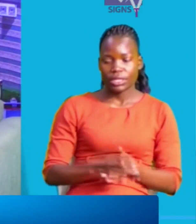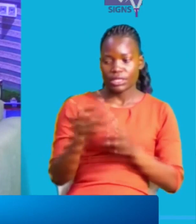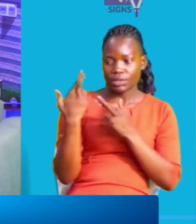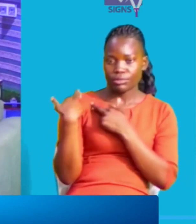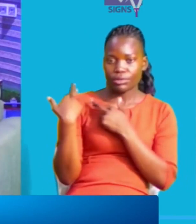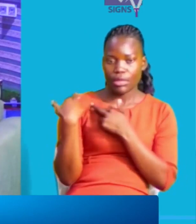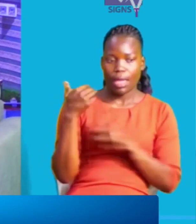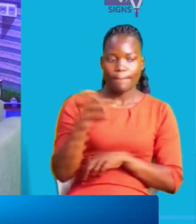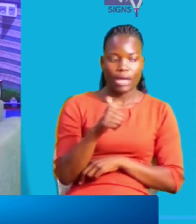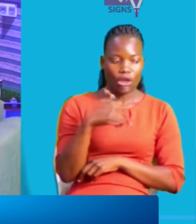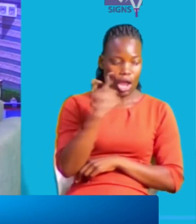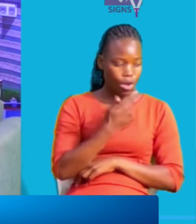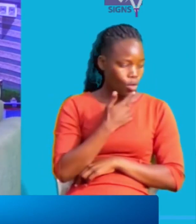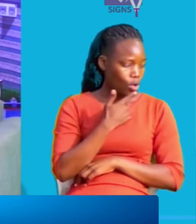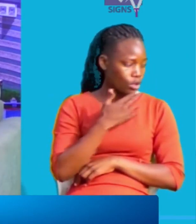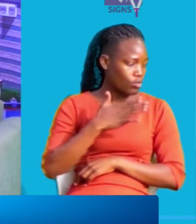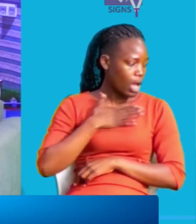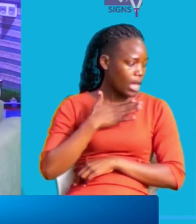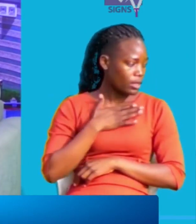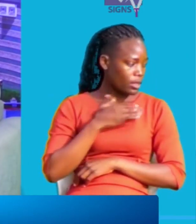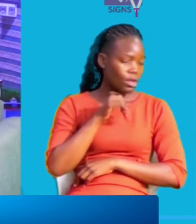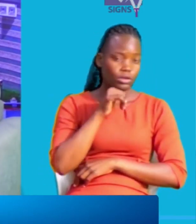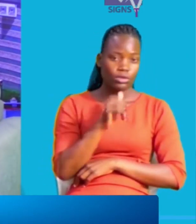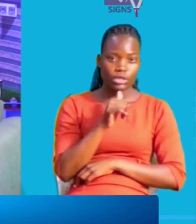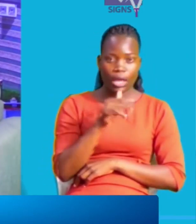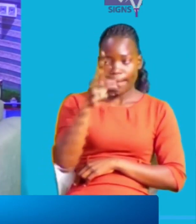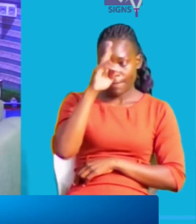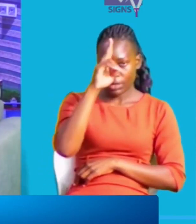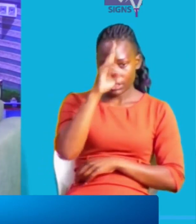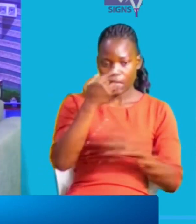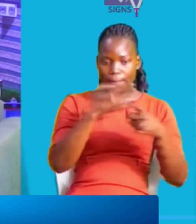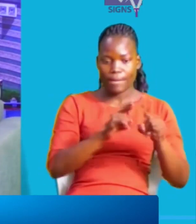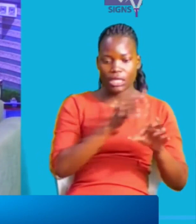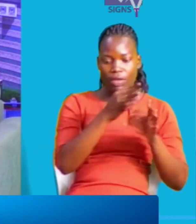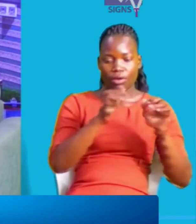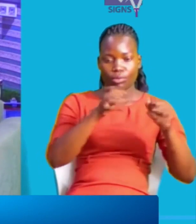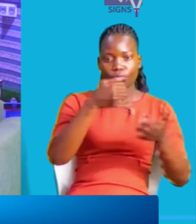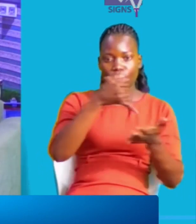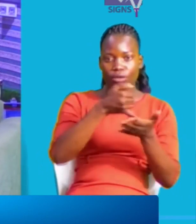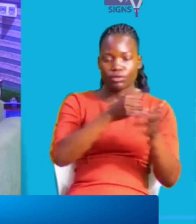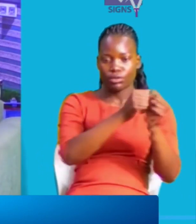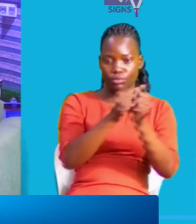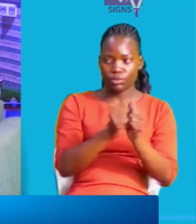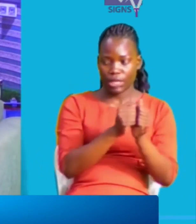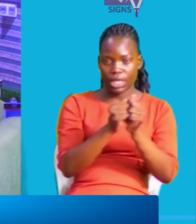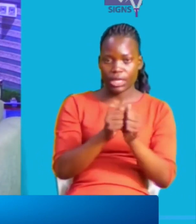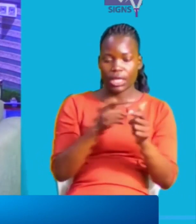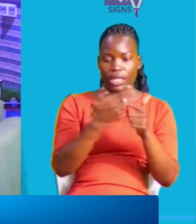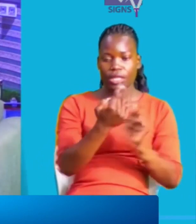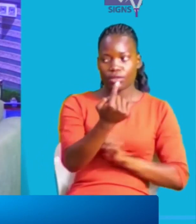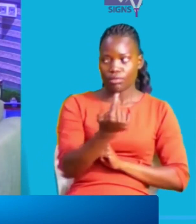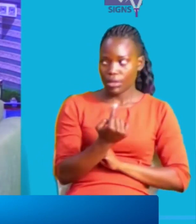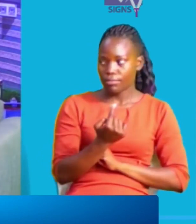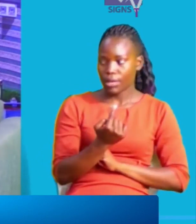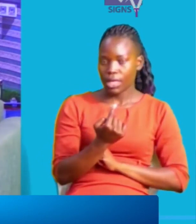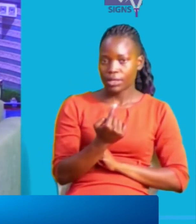still belongs to us all. Not police officers. But if you can include them together, unakuja pale unaeleza